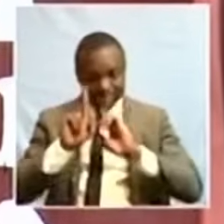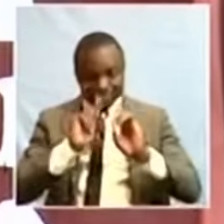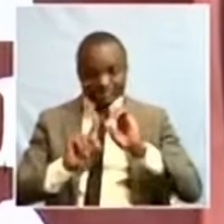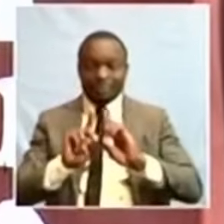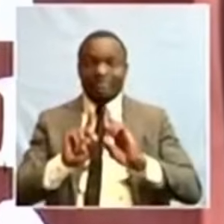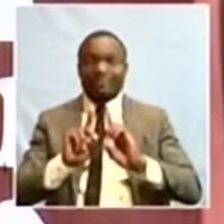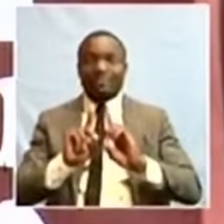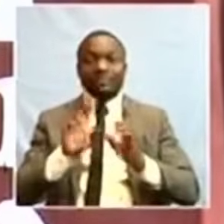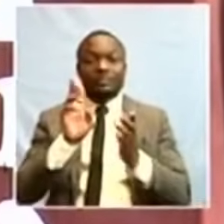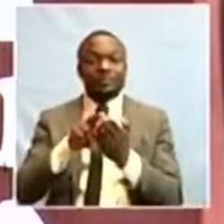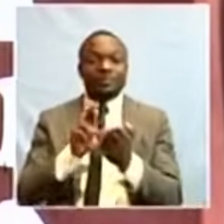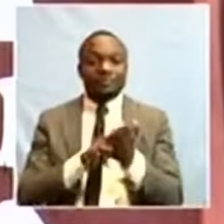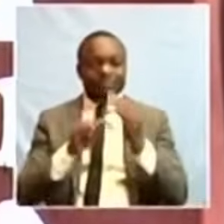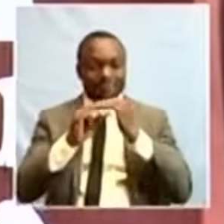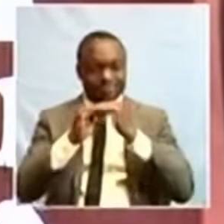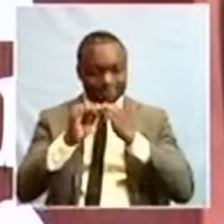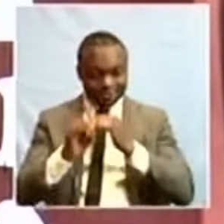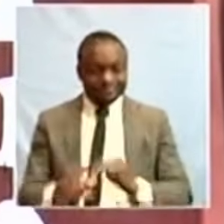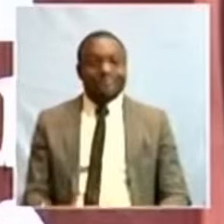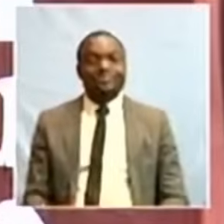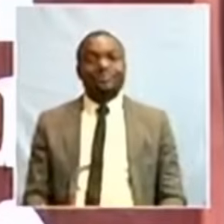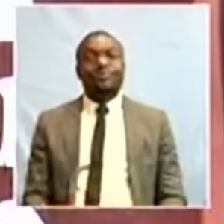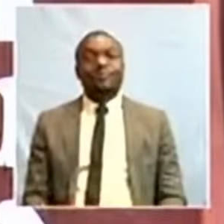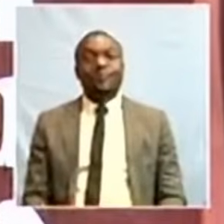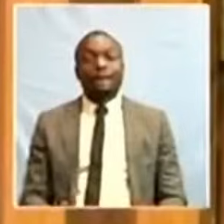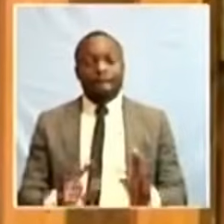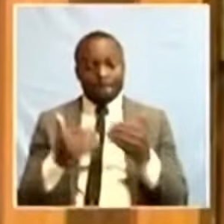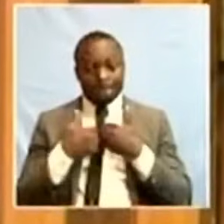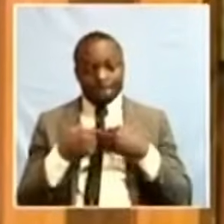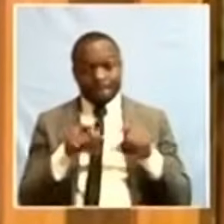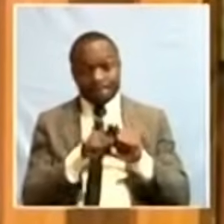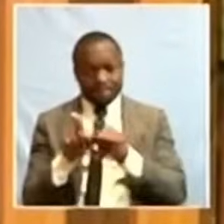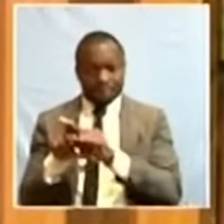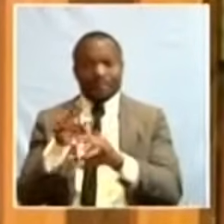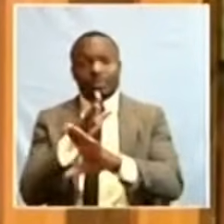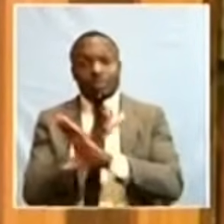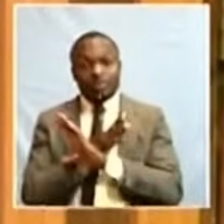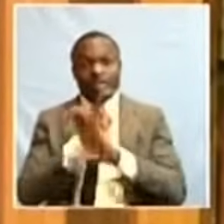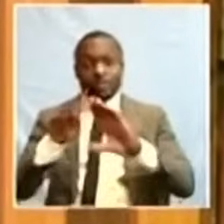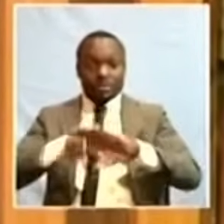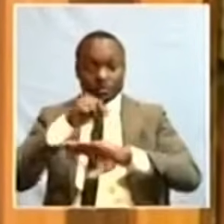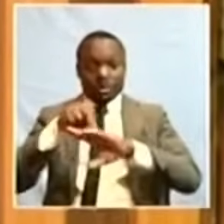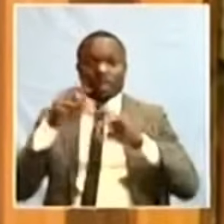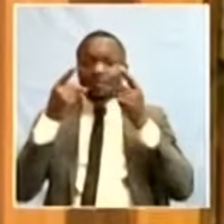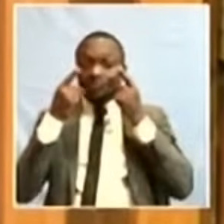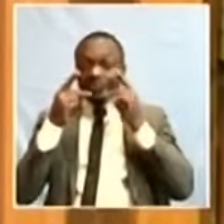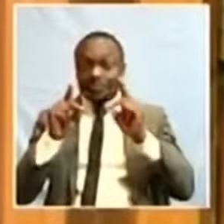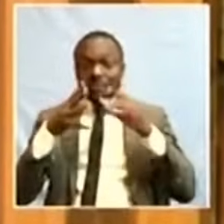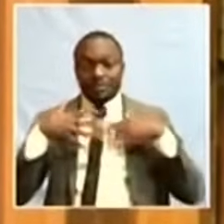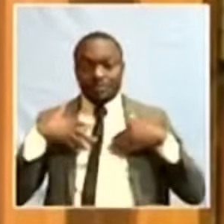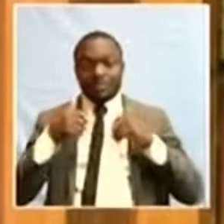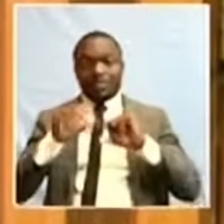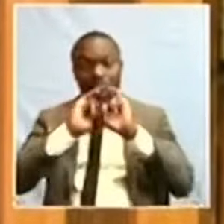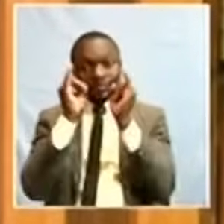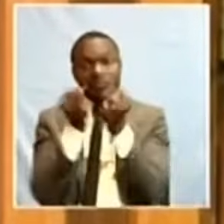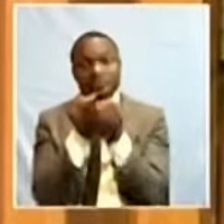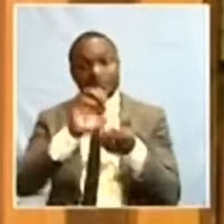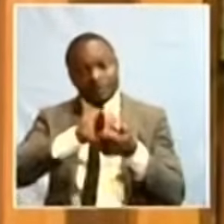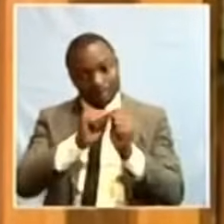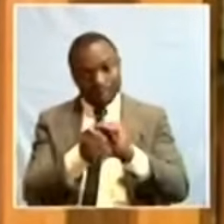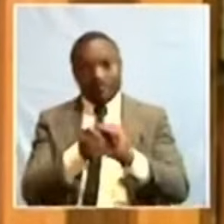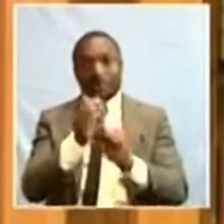considered at a report stage. And we also have the Zambia National Public Health Institute Amendment